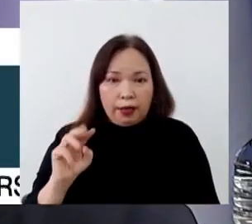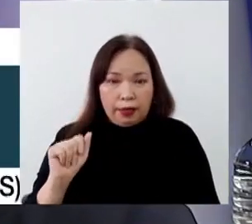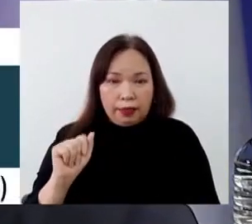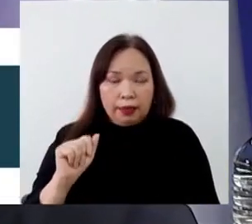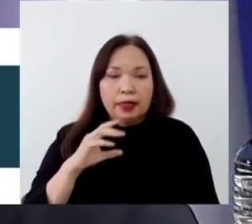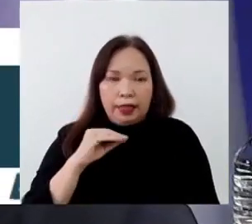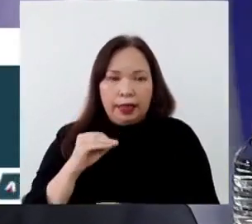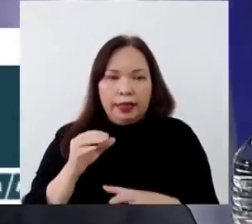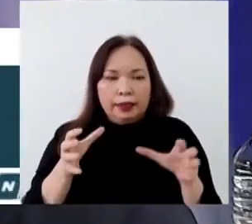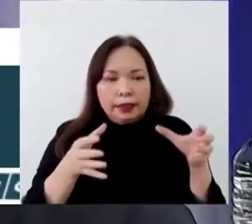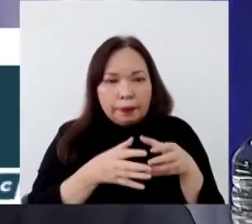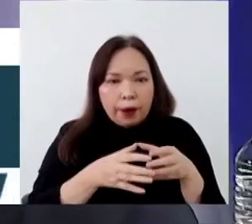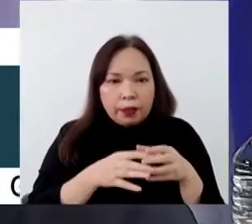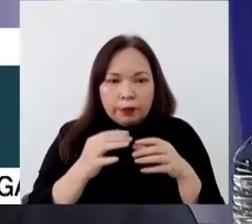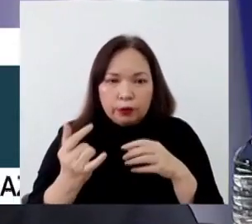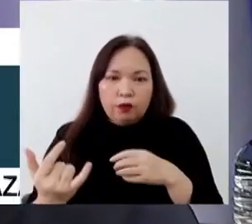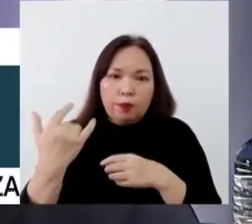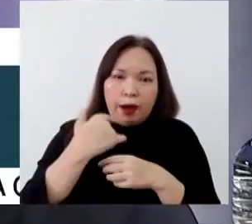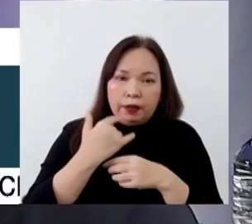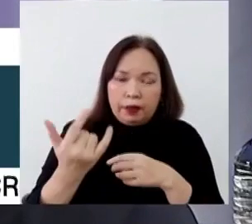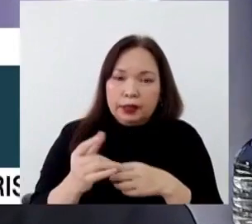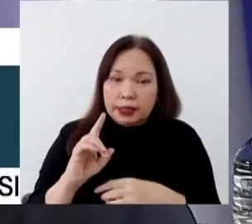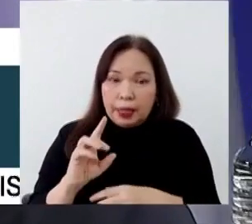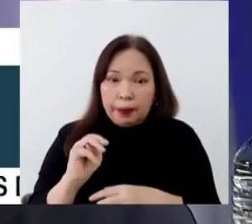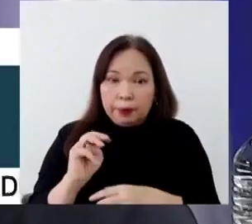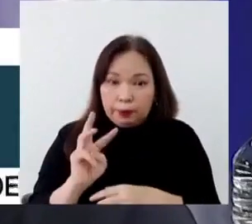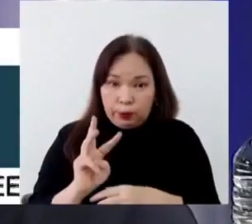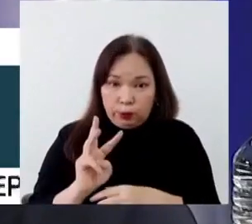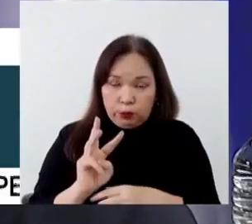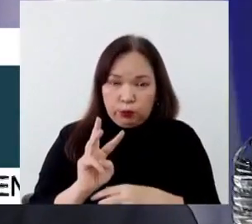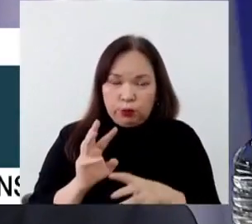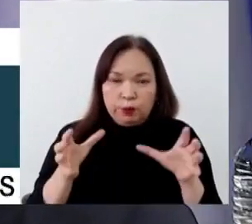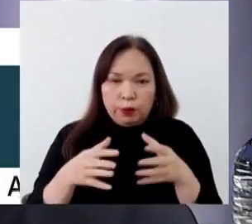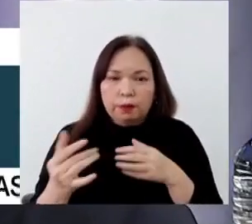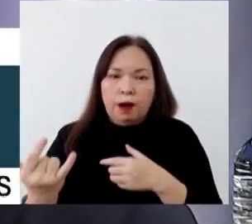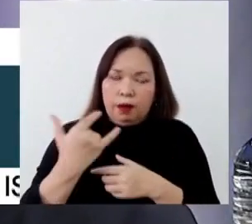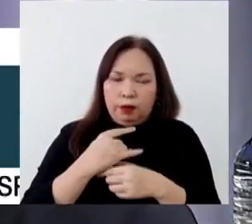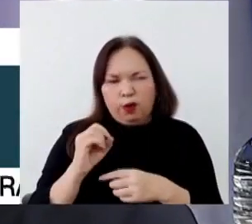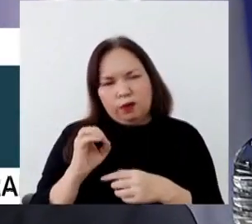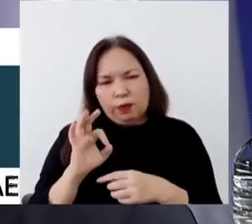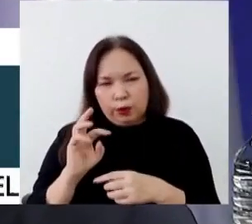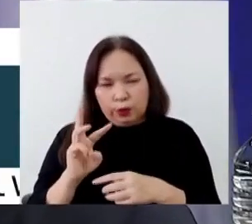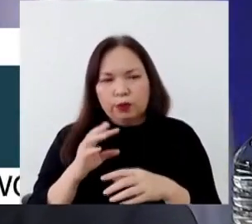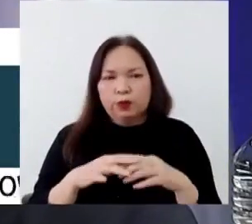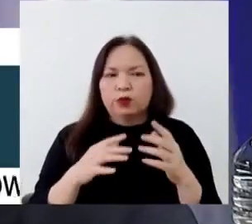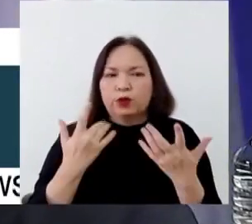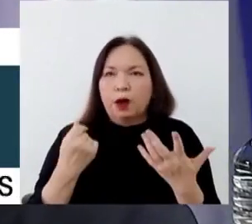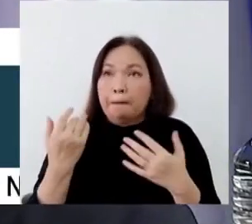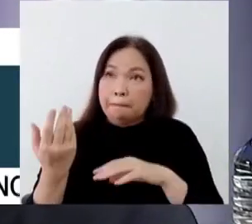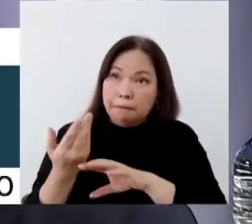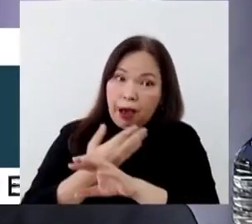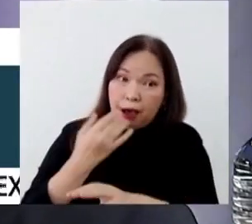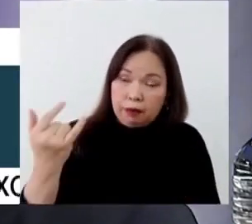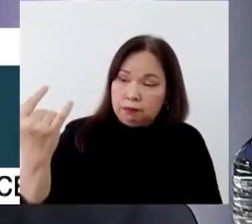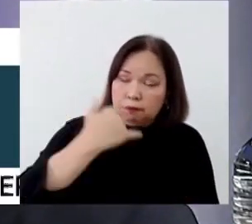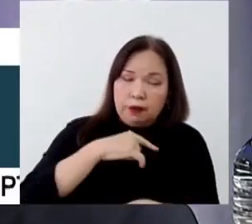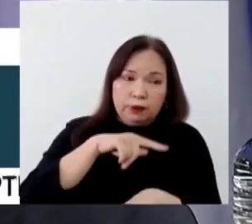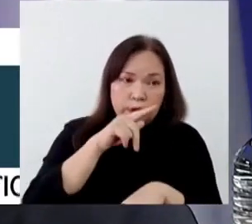promised, once they arrive, they'll be given the proper assistance, no, the usual reintegration and